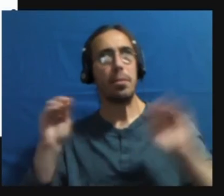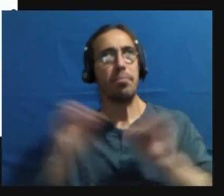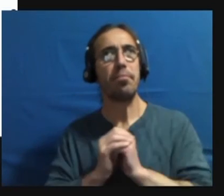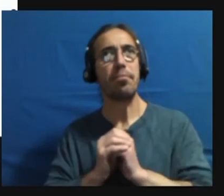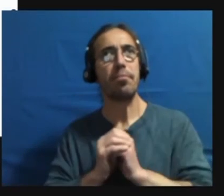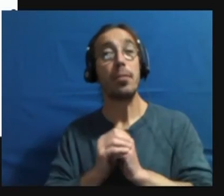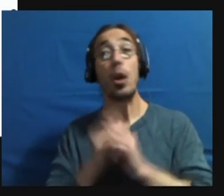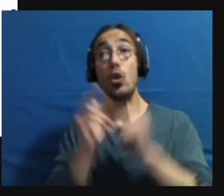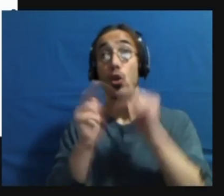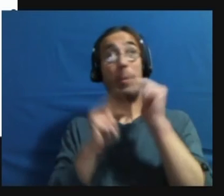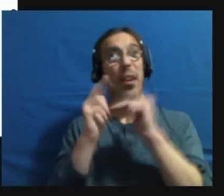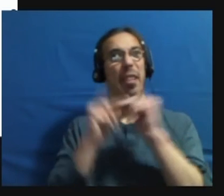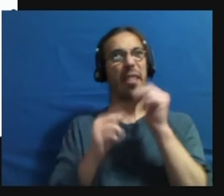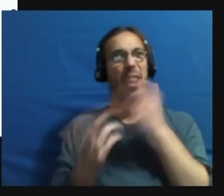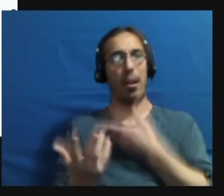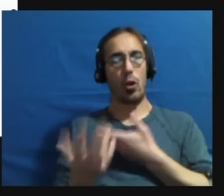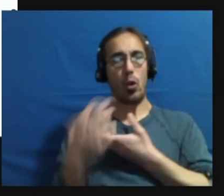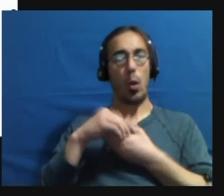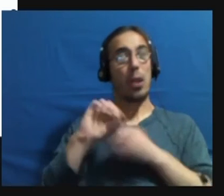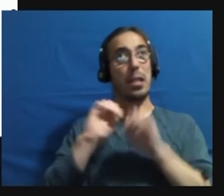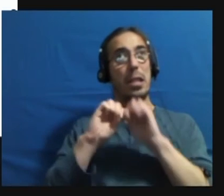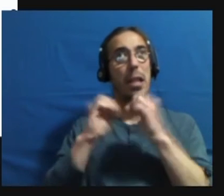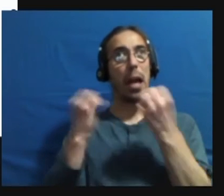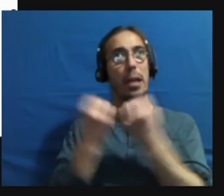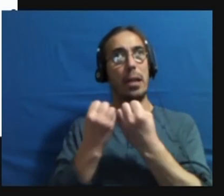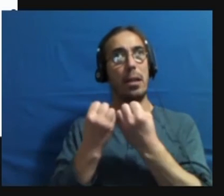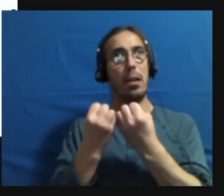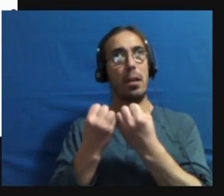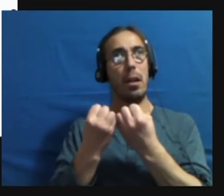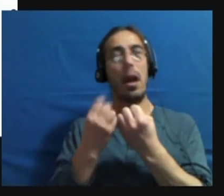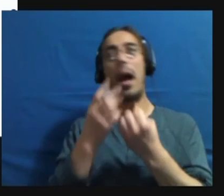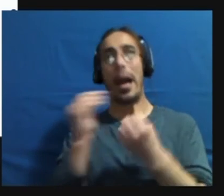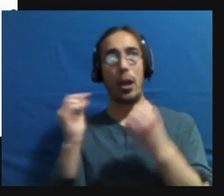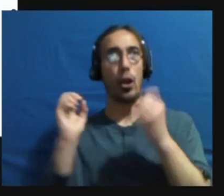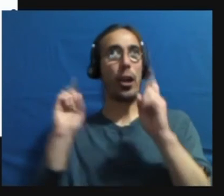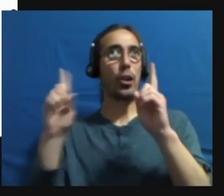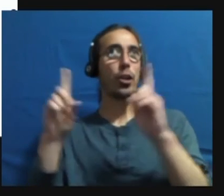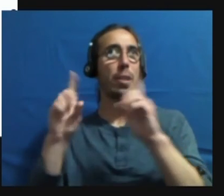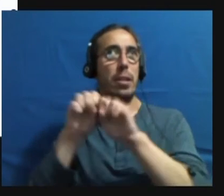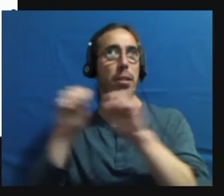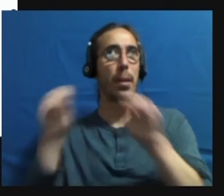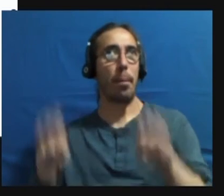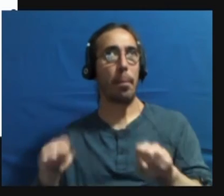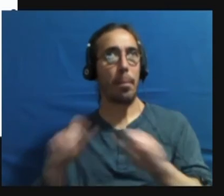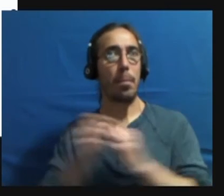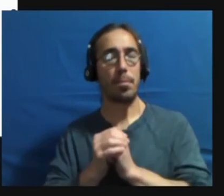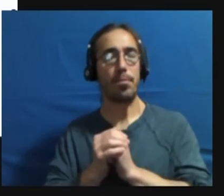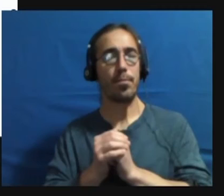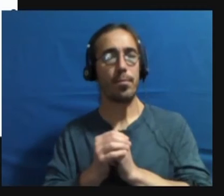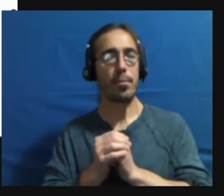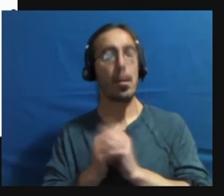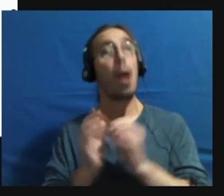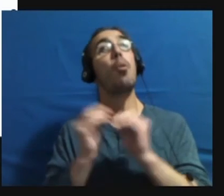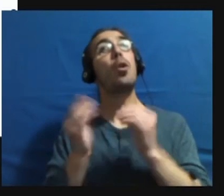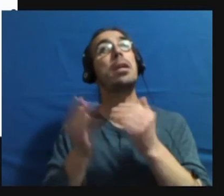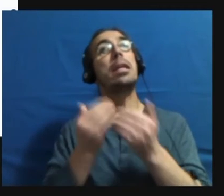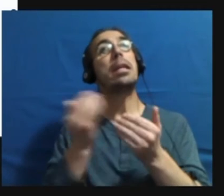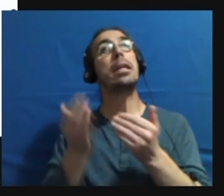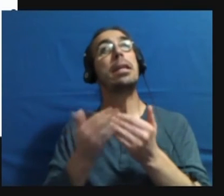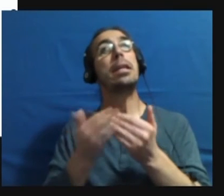that into our society and into our education framework. And it's a lot easier to tell a student to stop